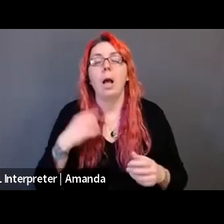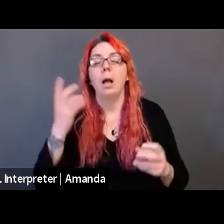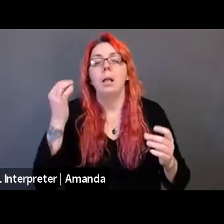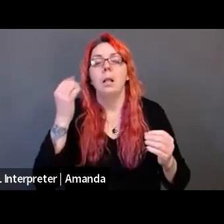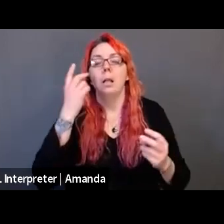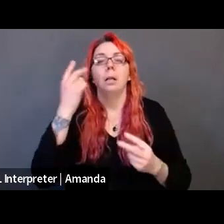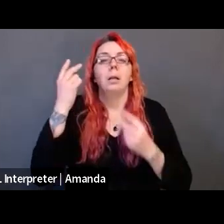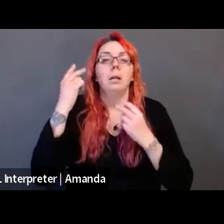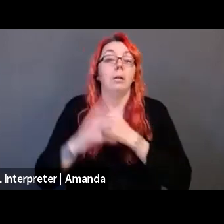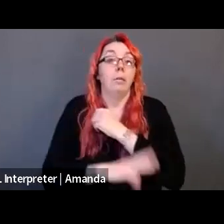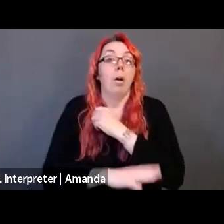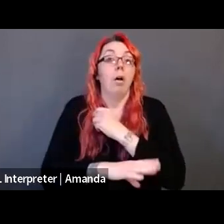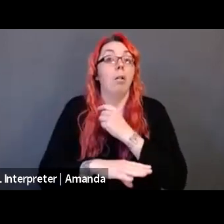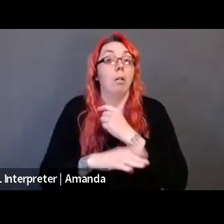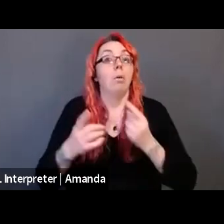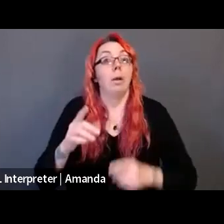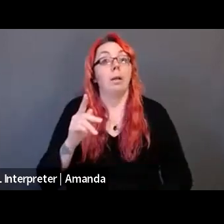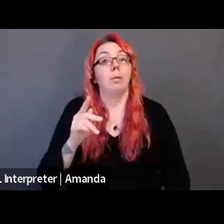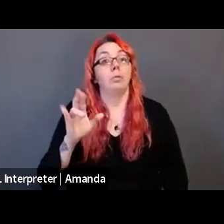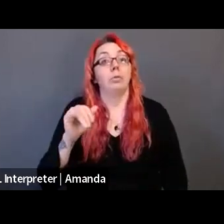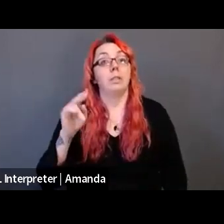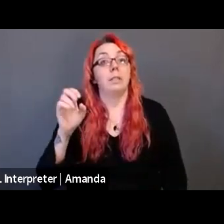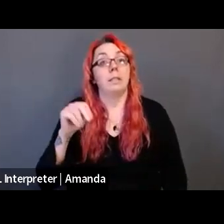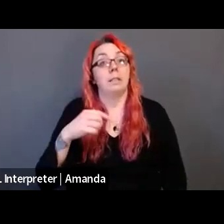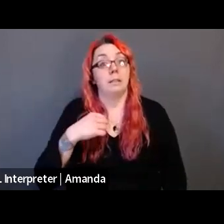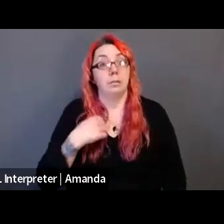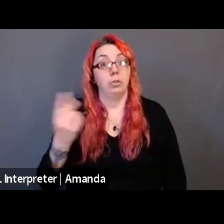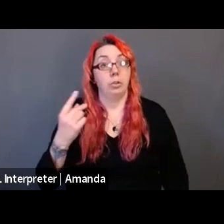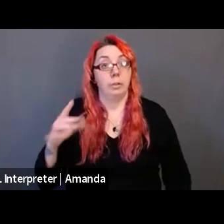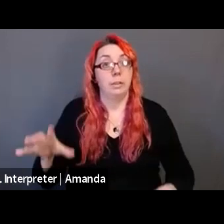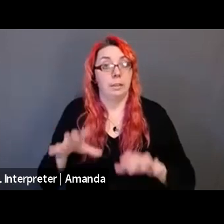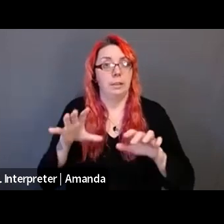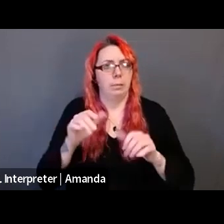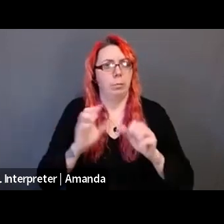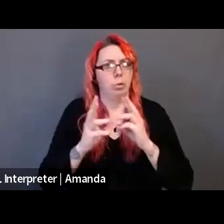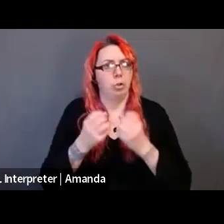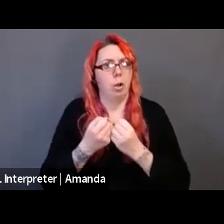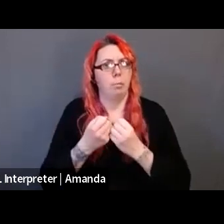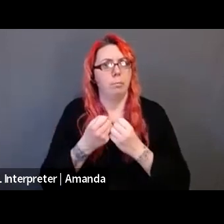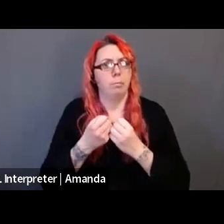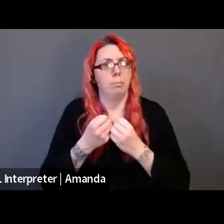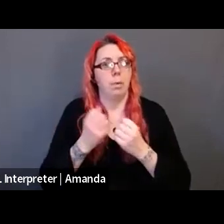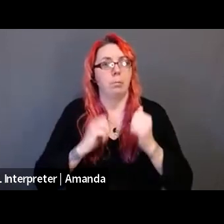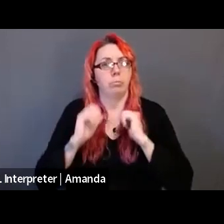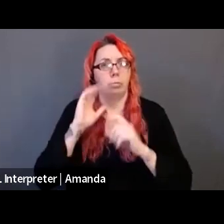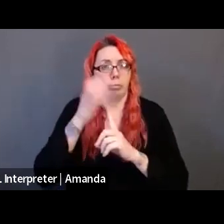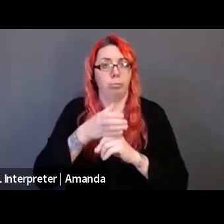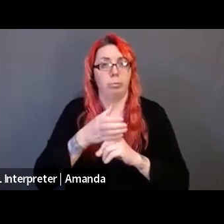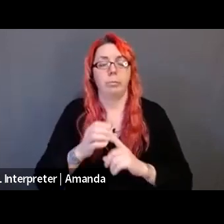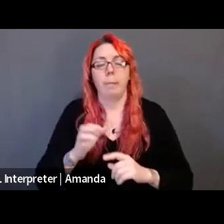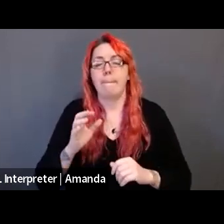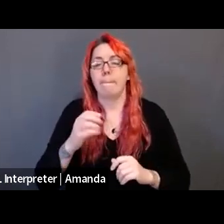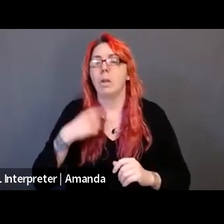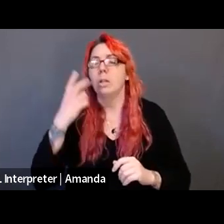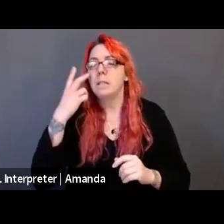that didn't go so well. The scenario was playing out and you could see these different reactions in the room. Some people just sat there like, I can't